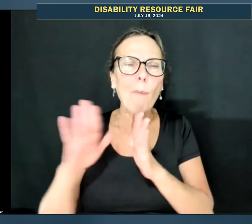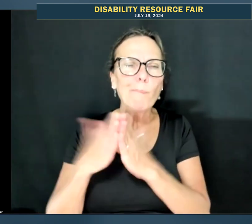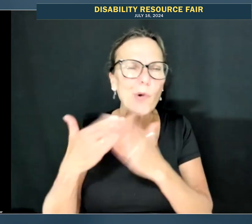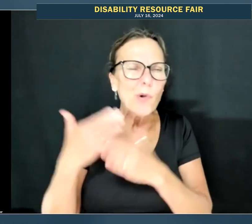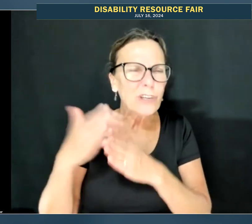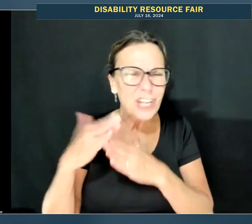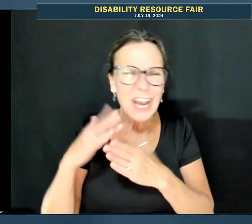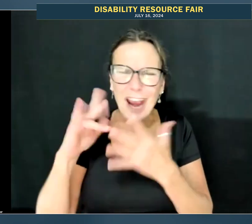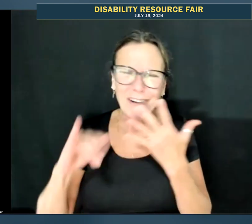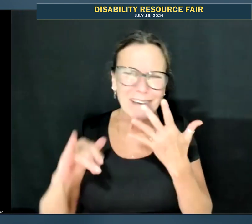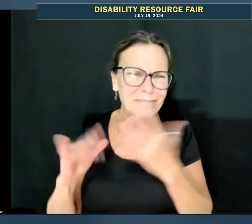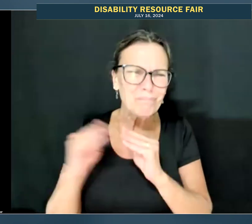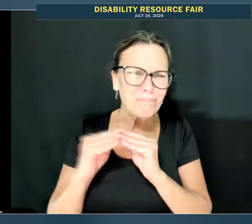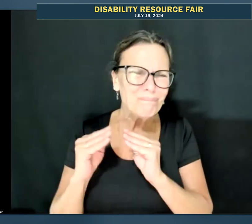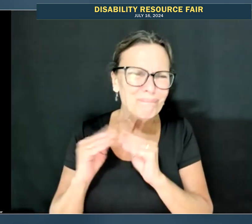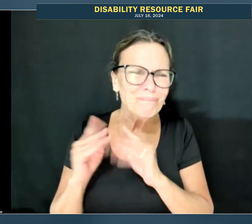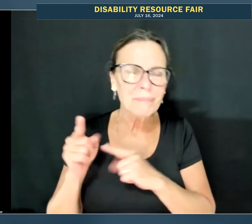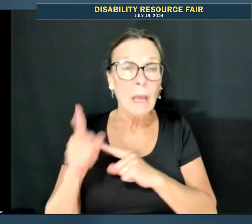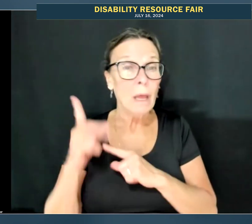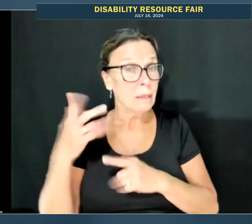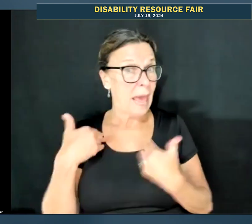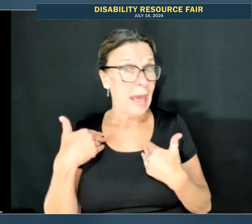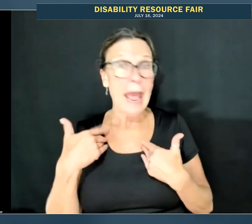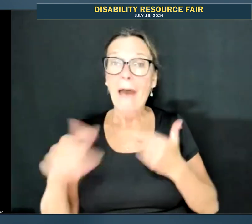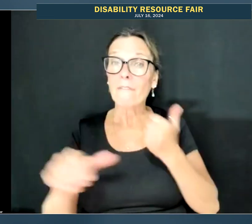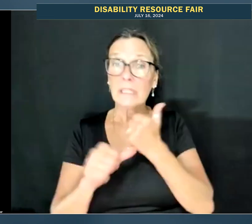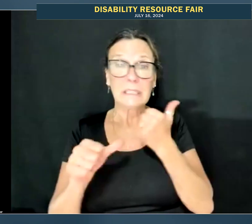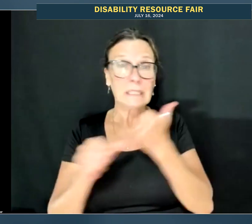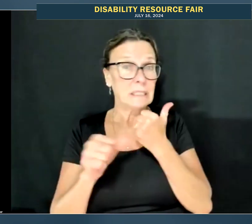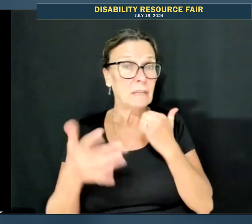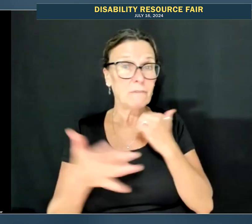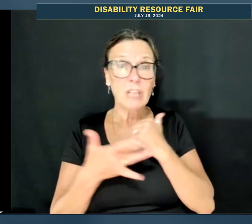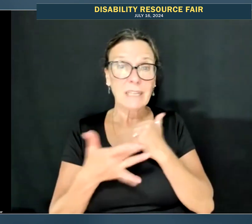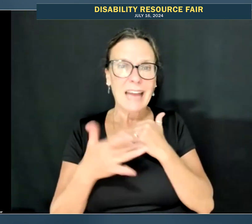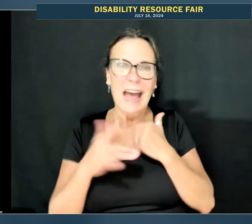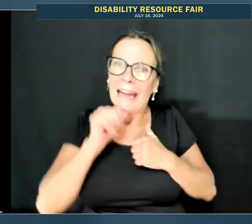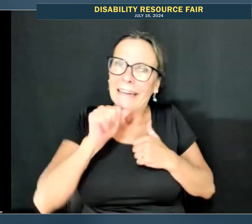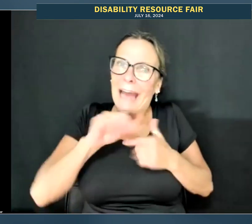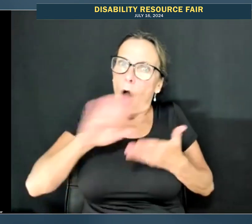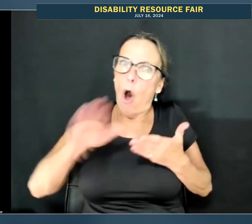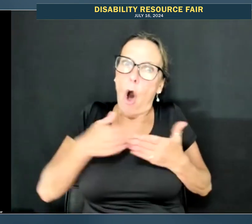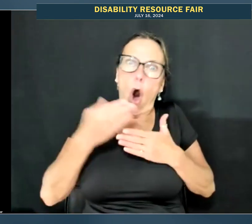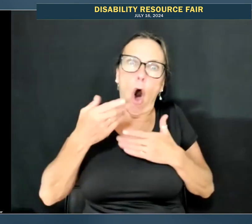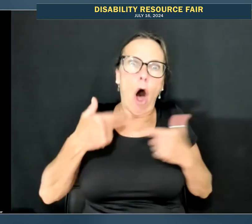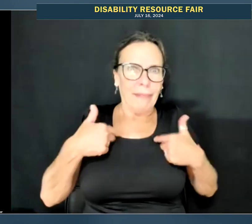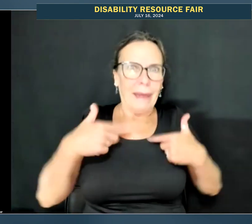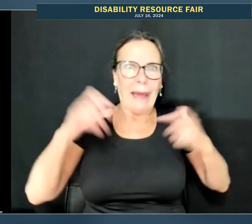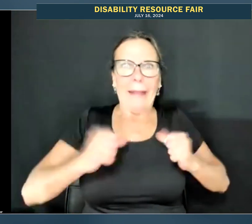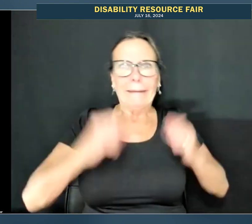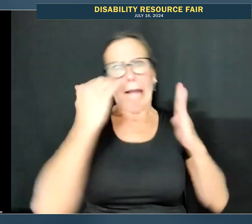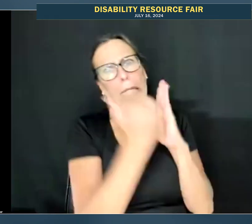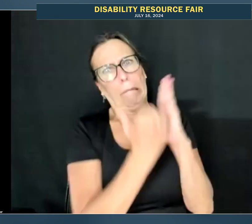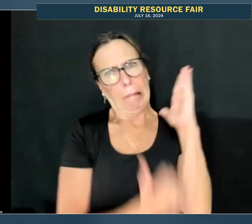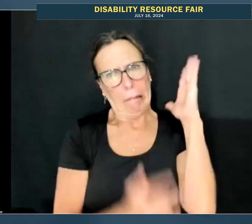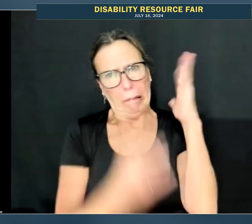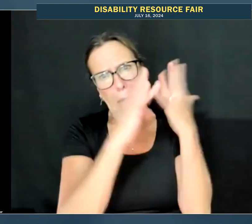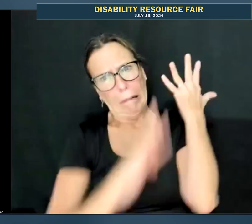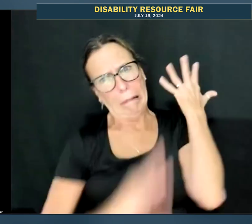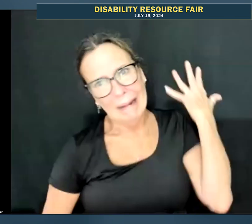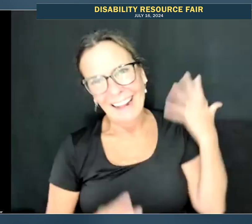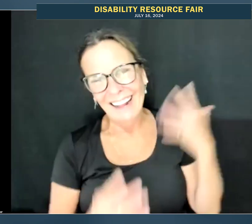The library has various assistive technology, not all of which I can possibly list here,